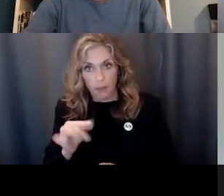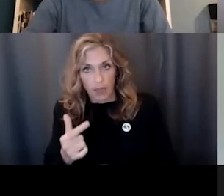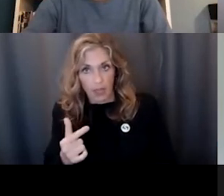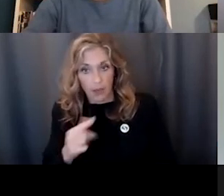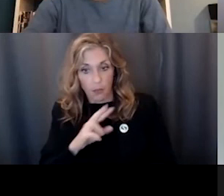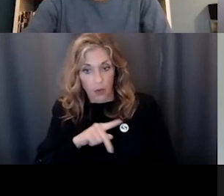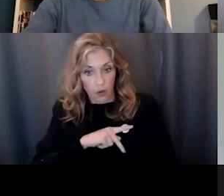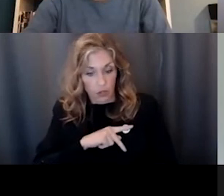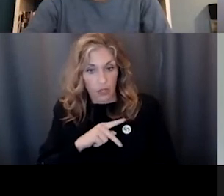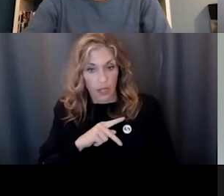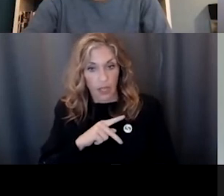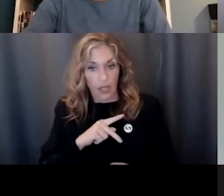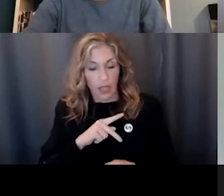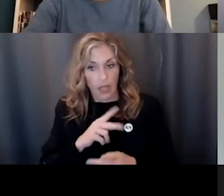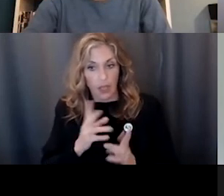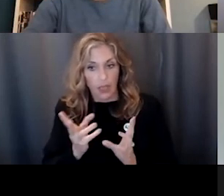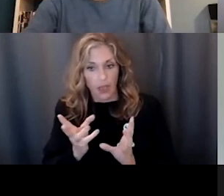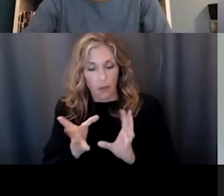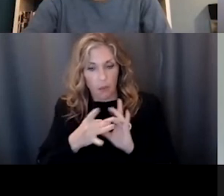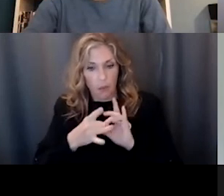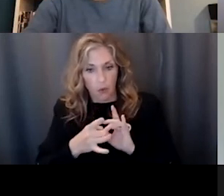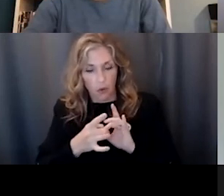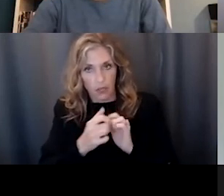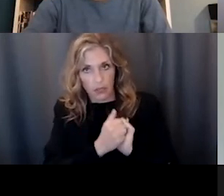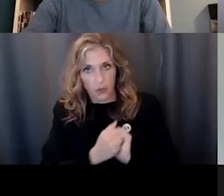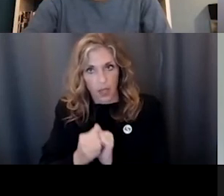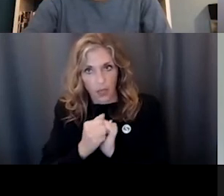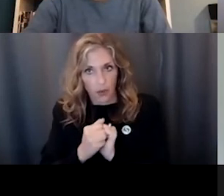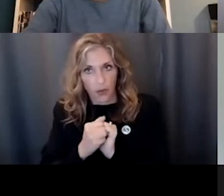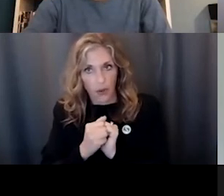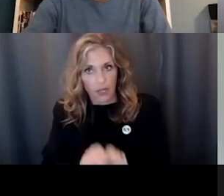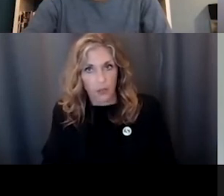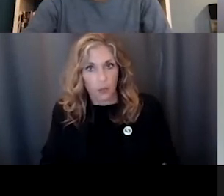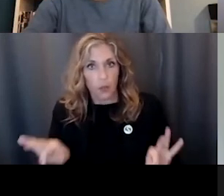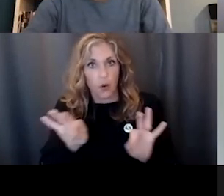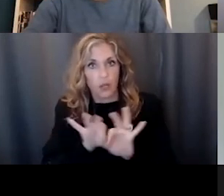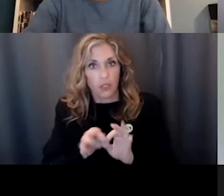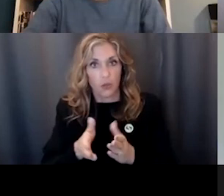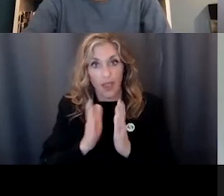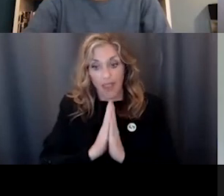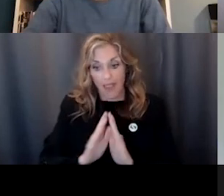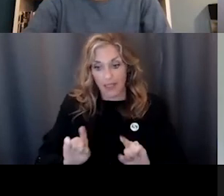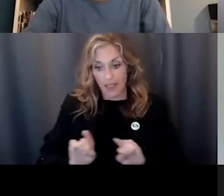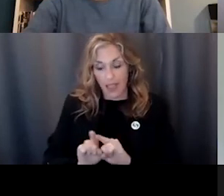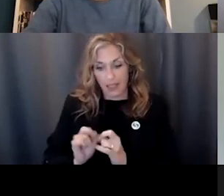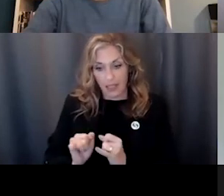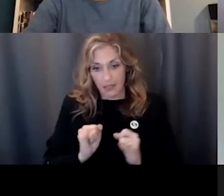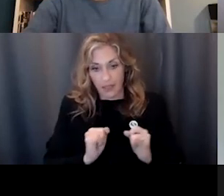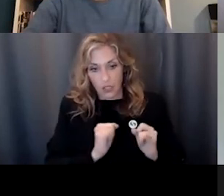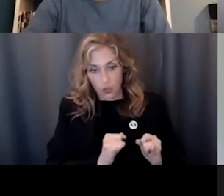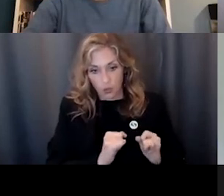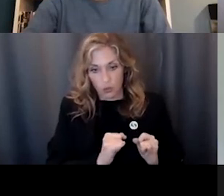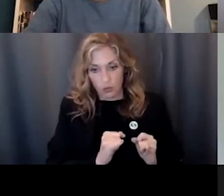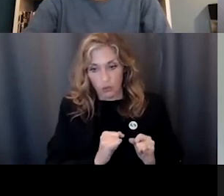they're molded together. So it's important to us as individuals and collective, rather than it's something we need to